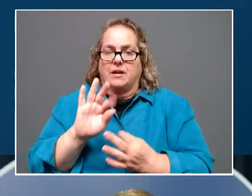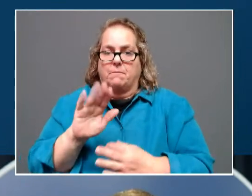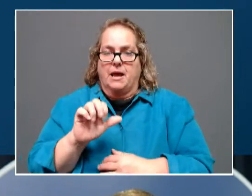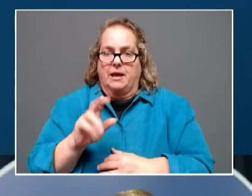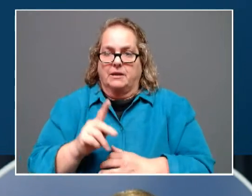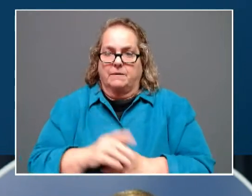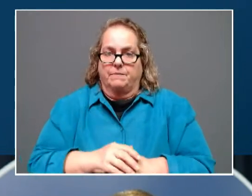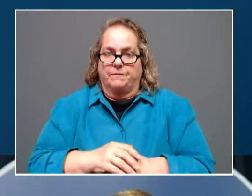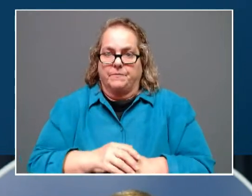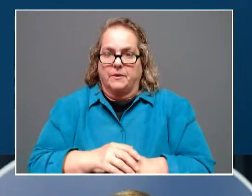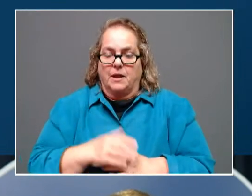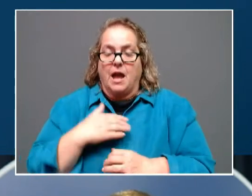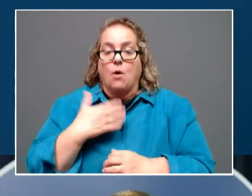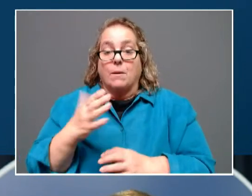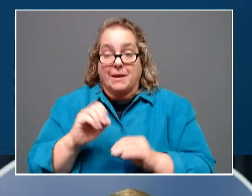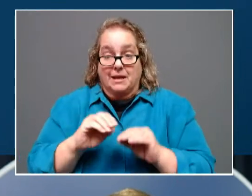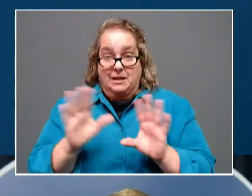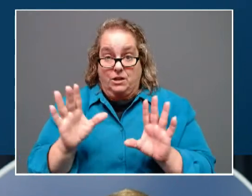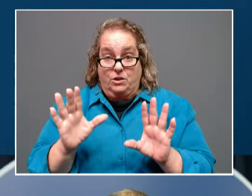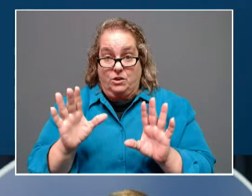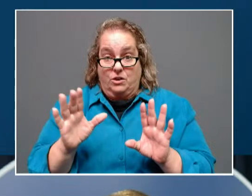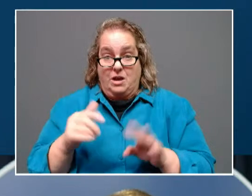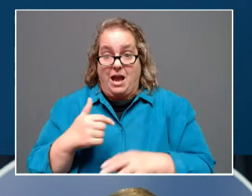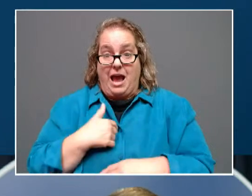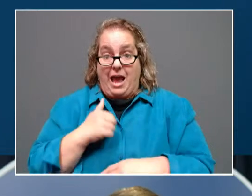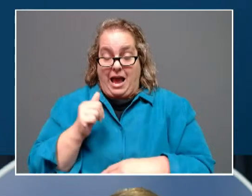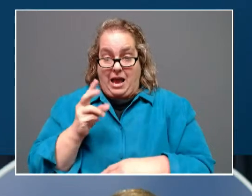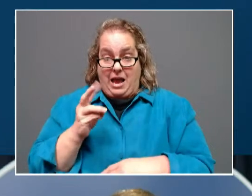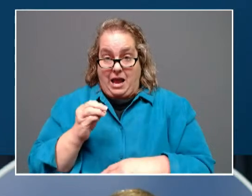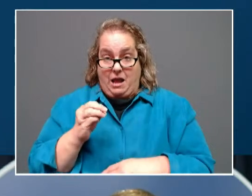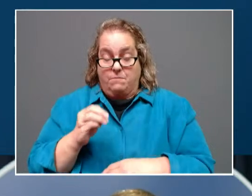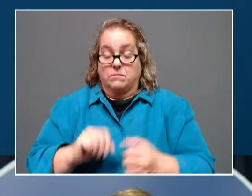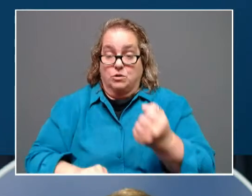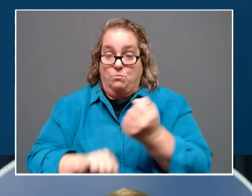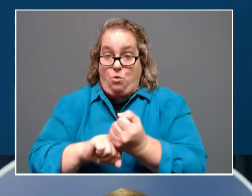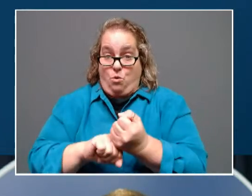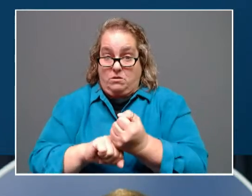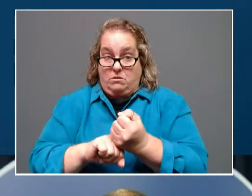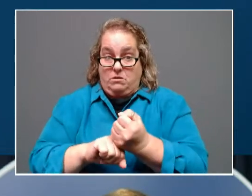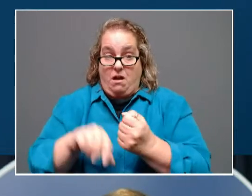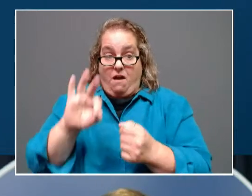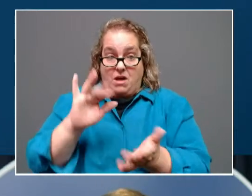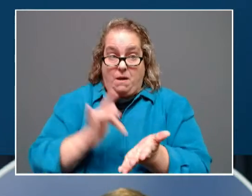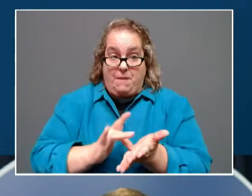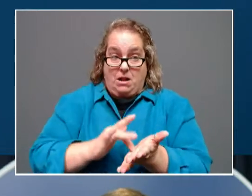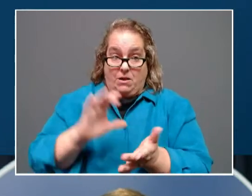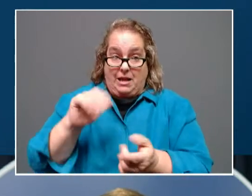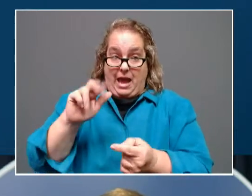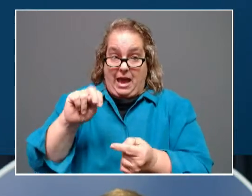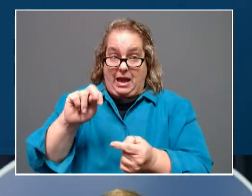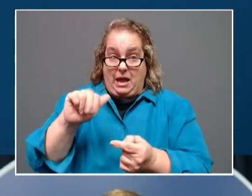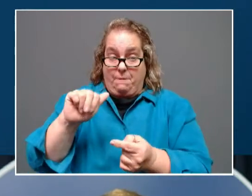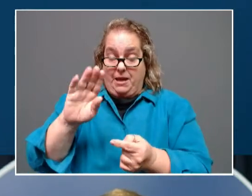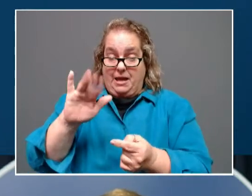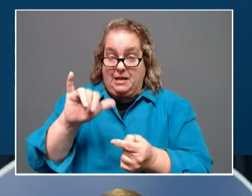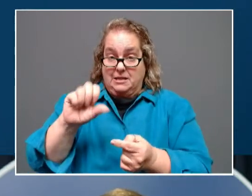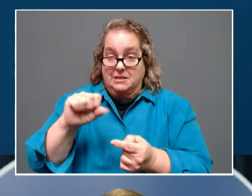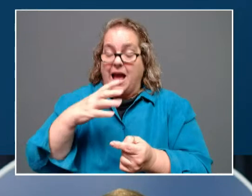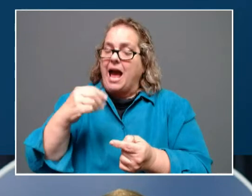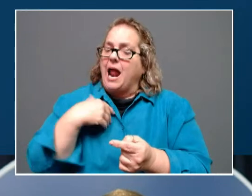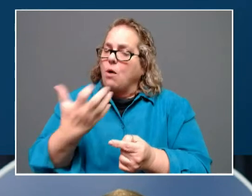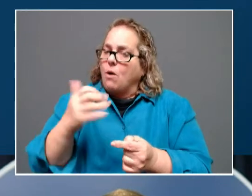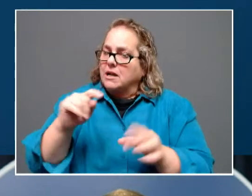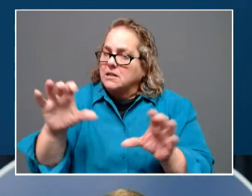clear. I am for medical cannabis. I want it done in the right way. And we're going to